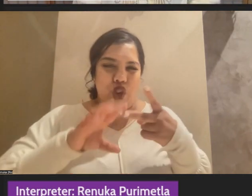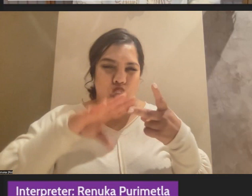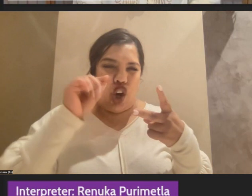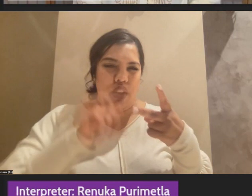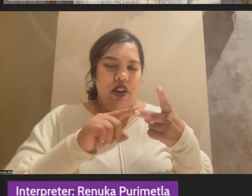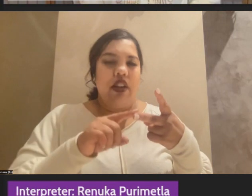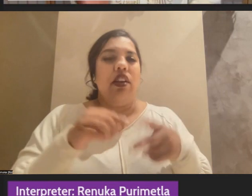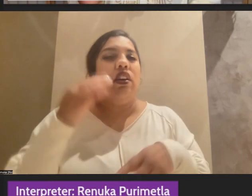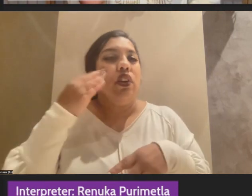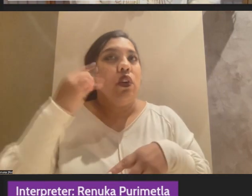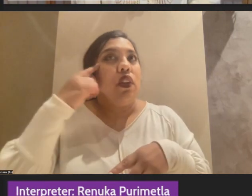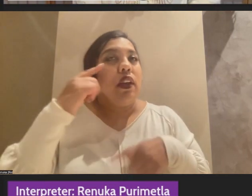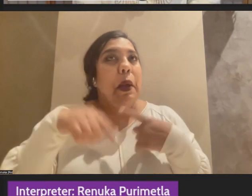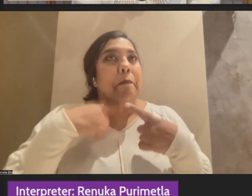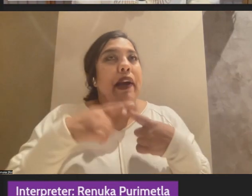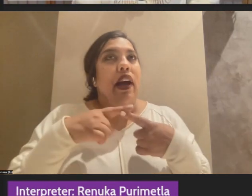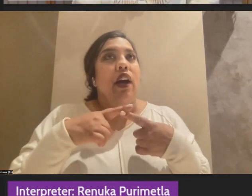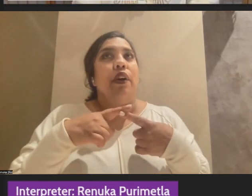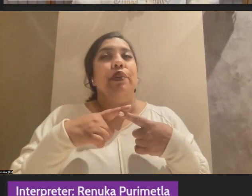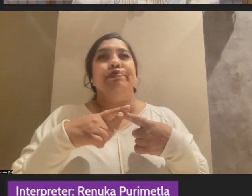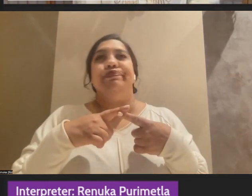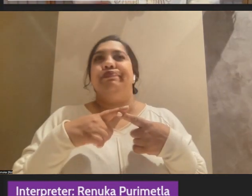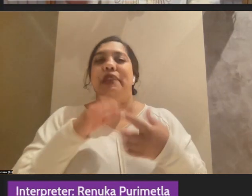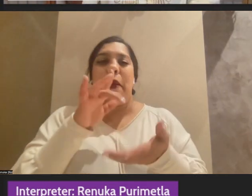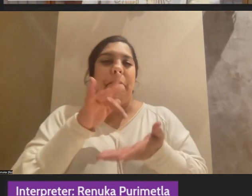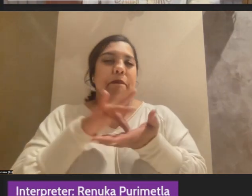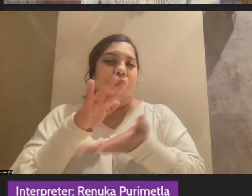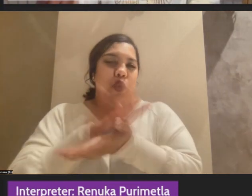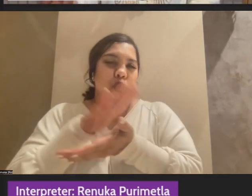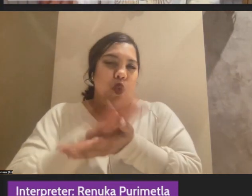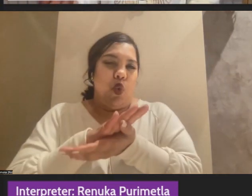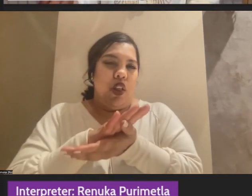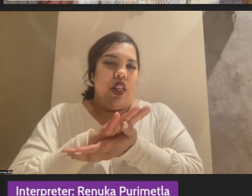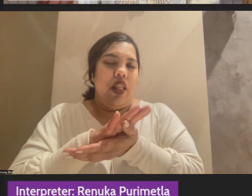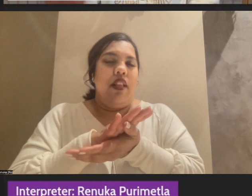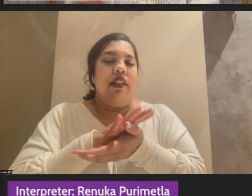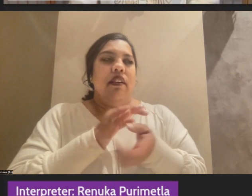are really good at math or really good at English,